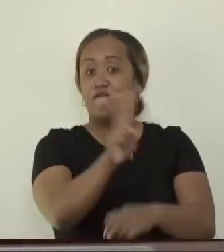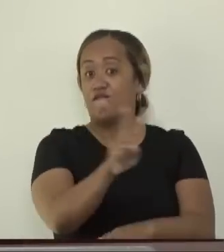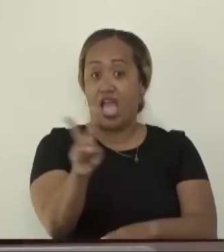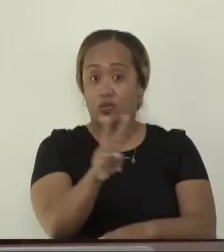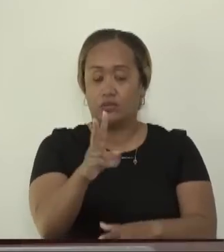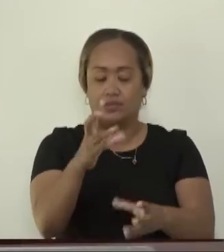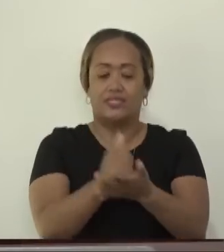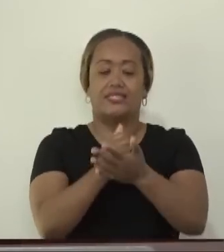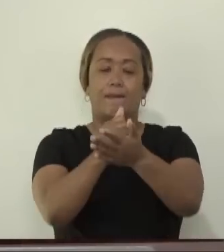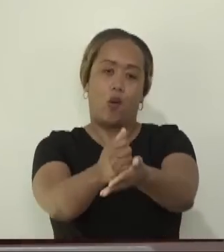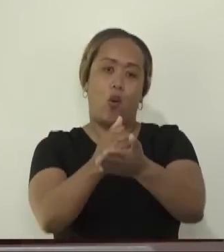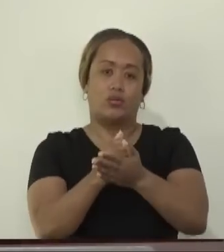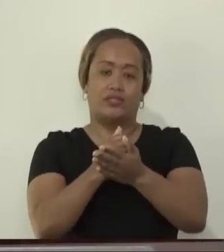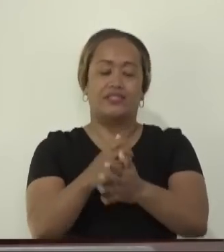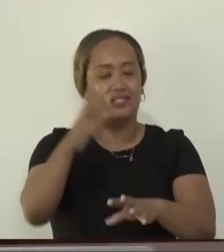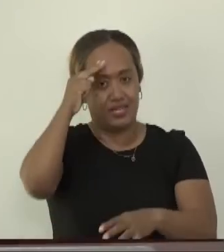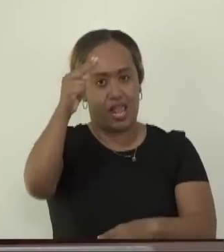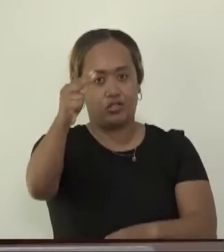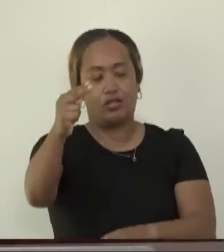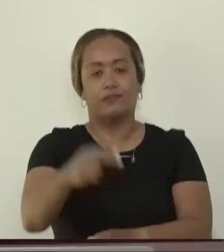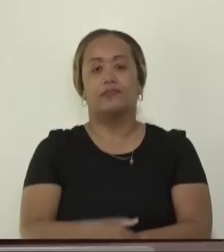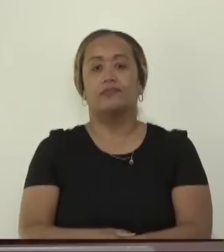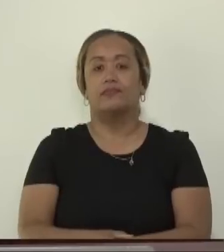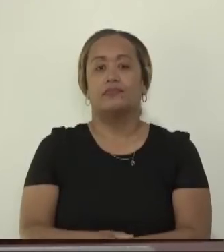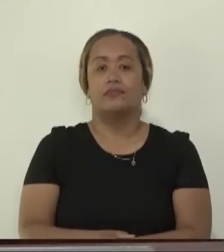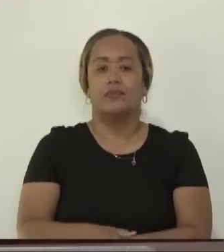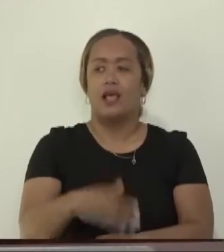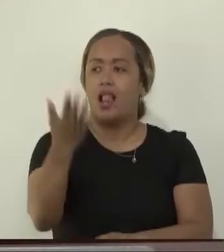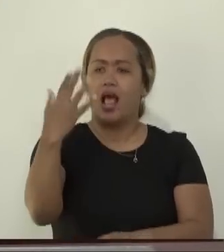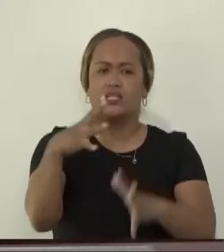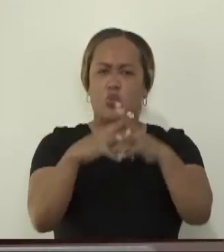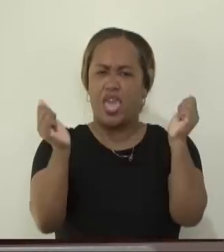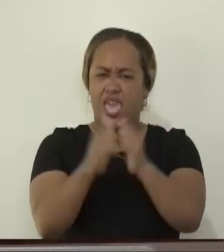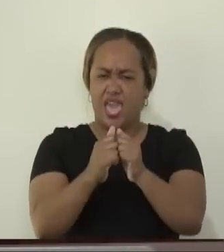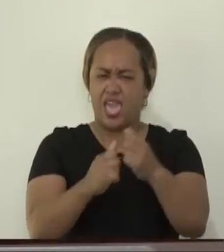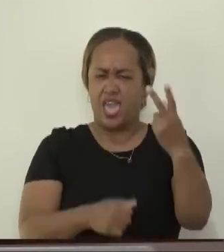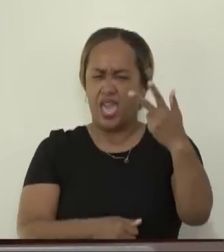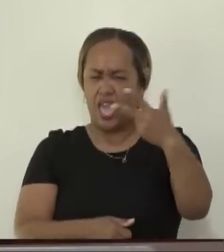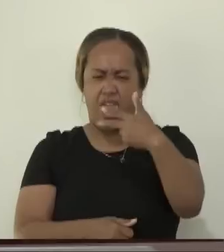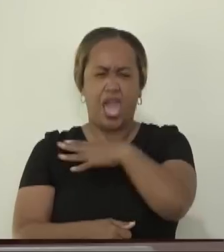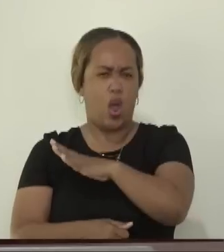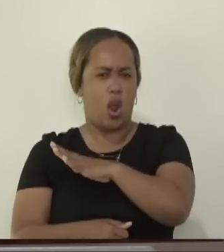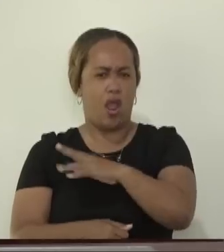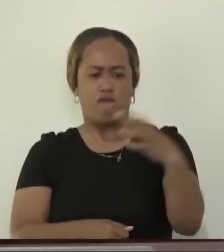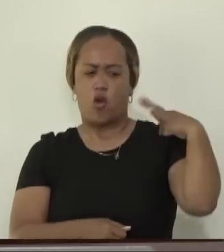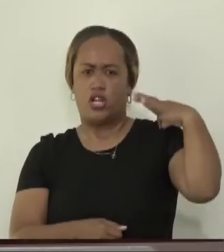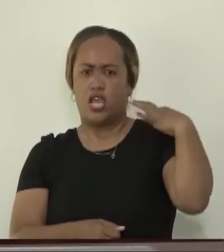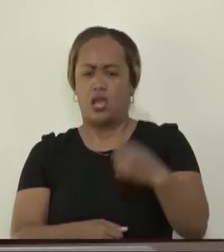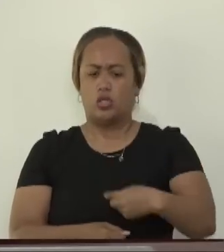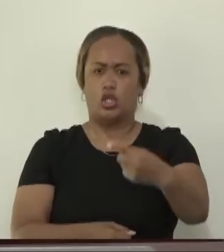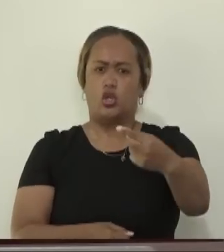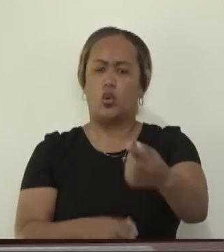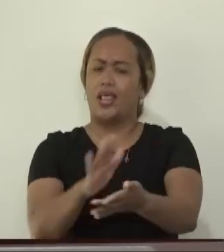support in rebuilding our nation. Last weekend, some 800 volunteers turned up to continue with